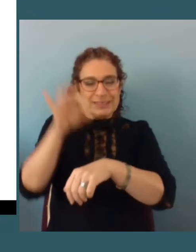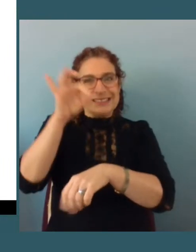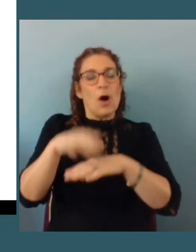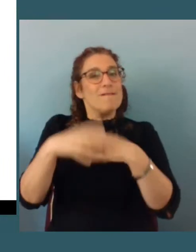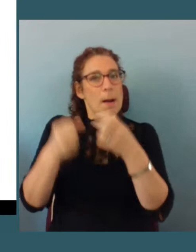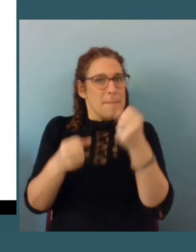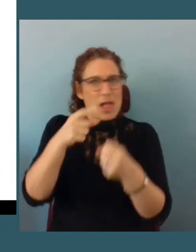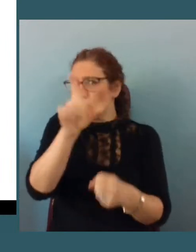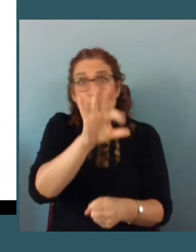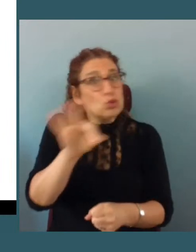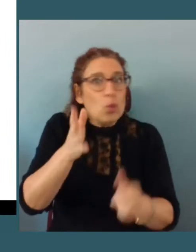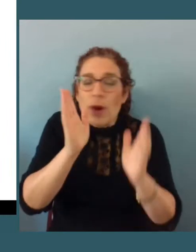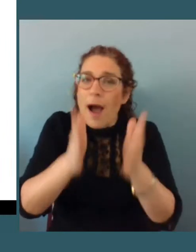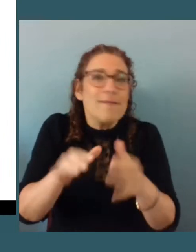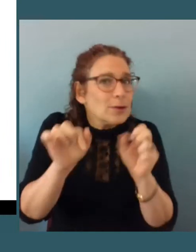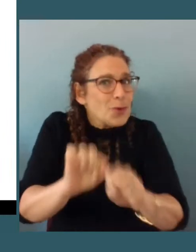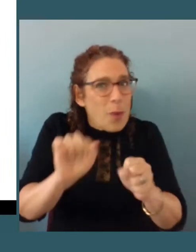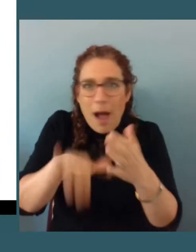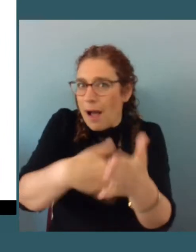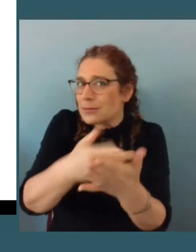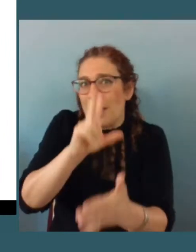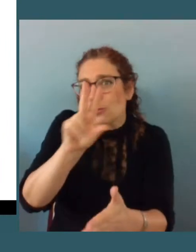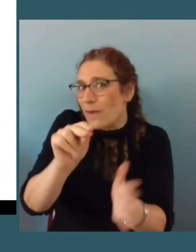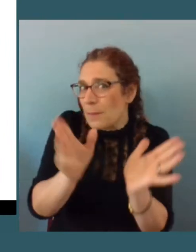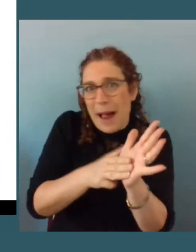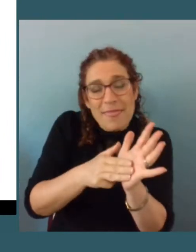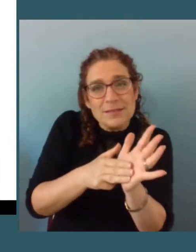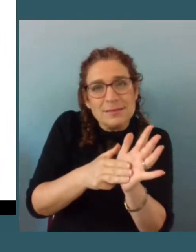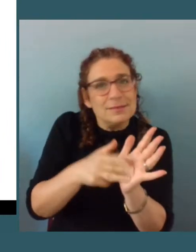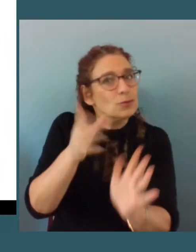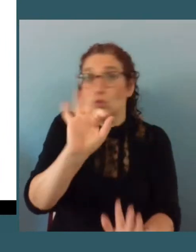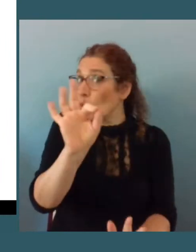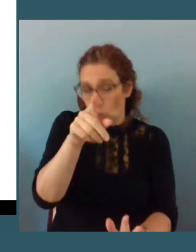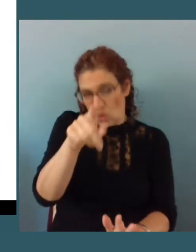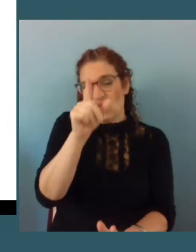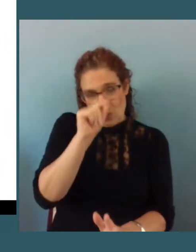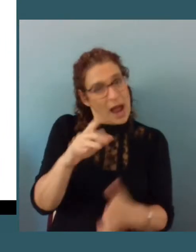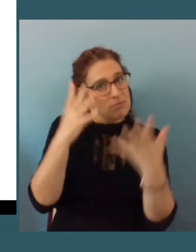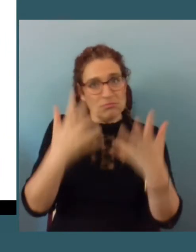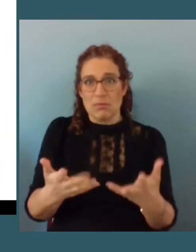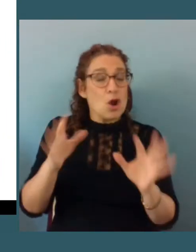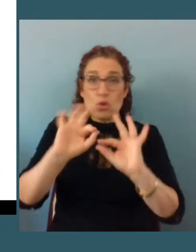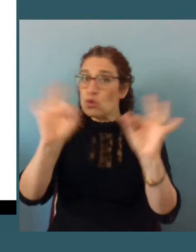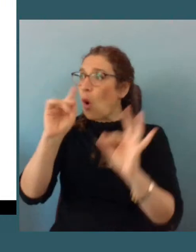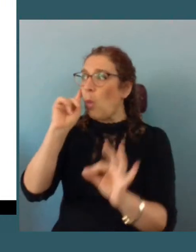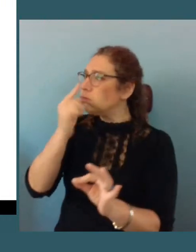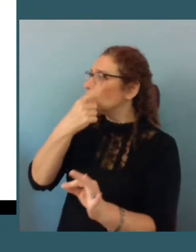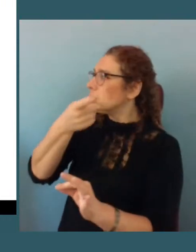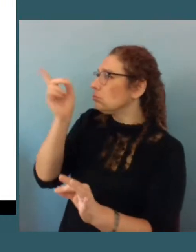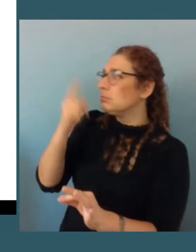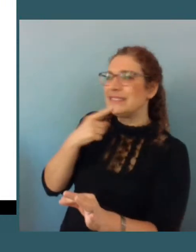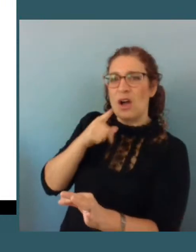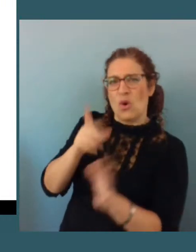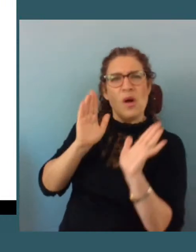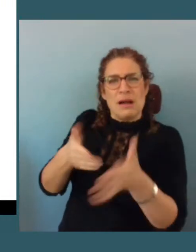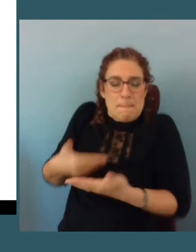wait until 12 months of age to do the test. There's no evidence to say you can't do a test in a young